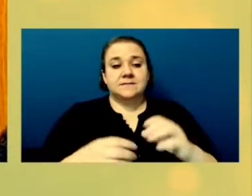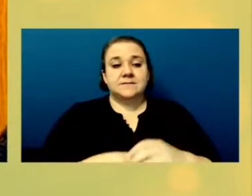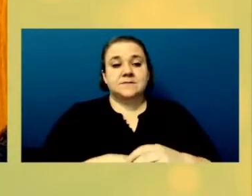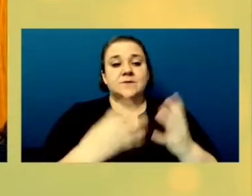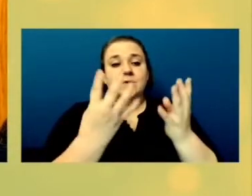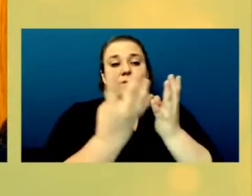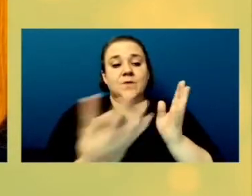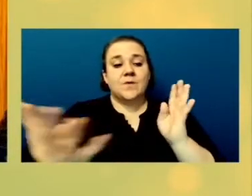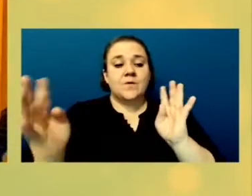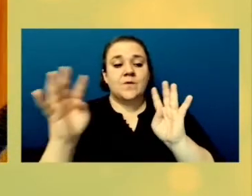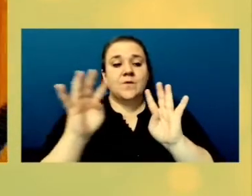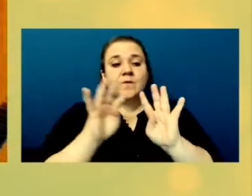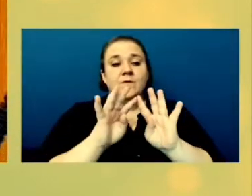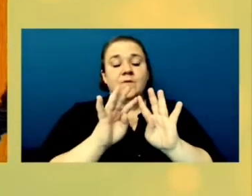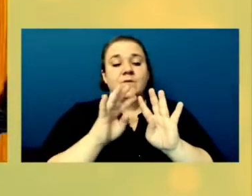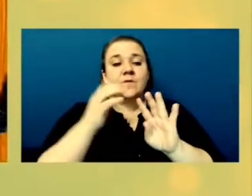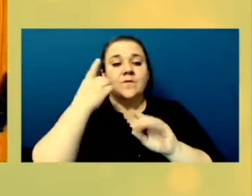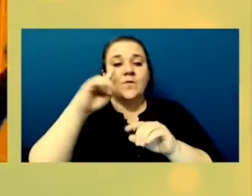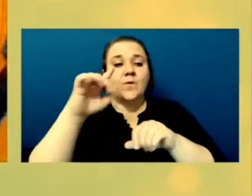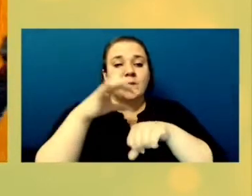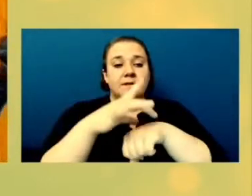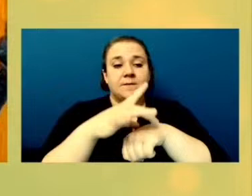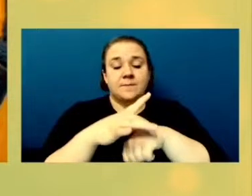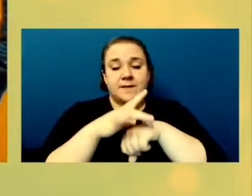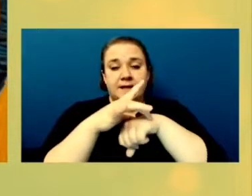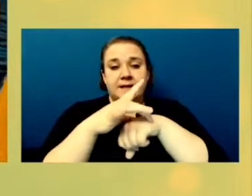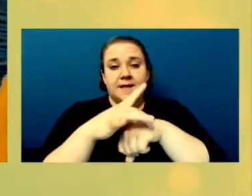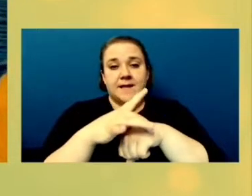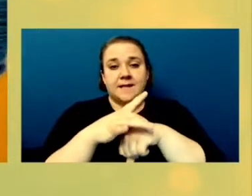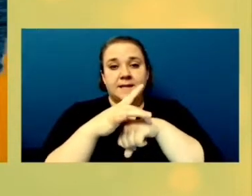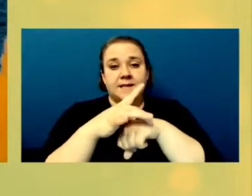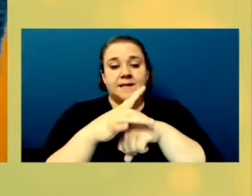the children of our